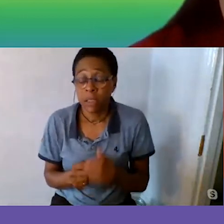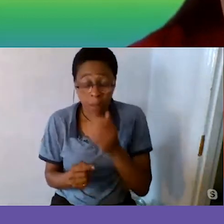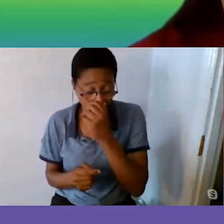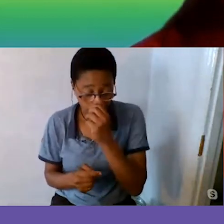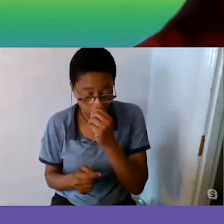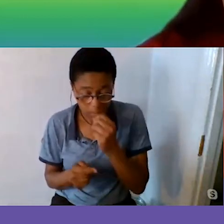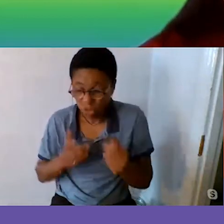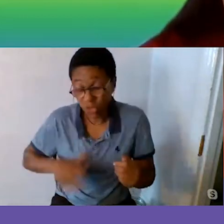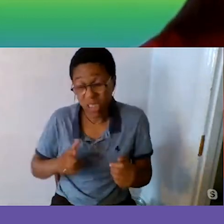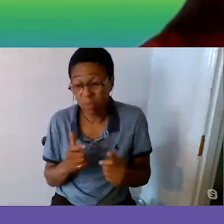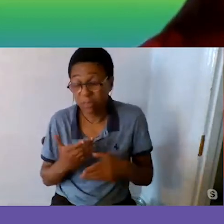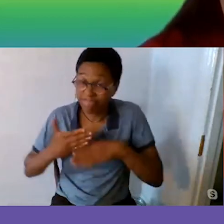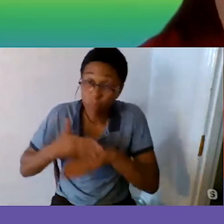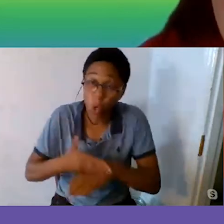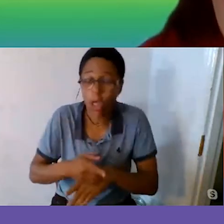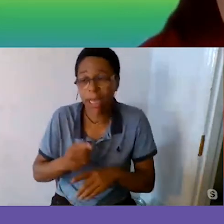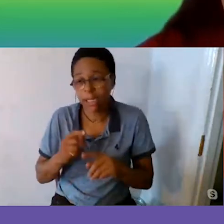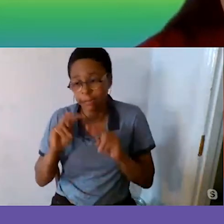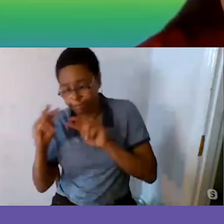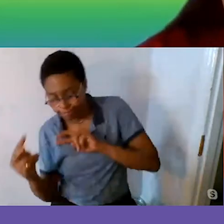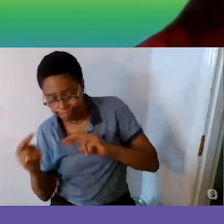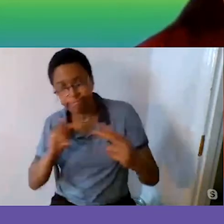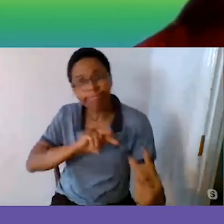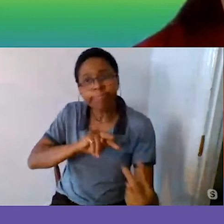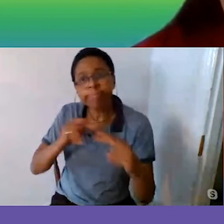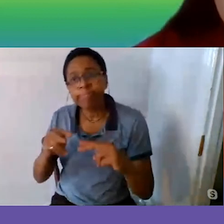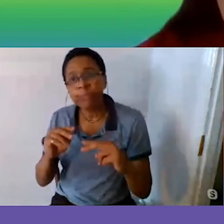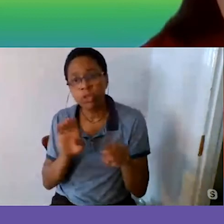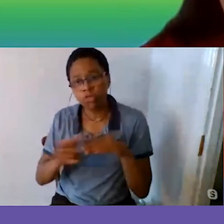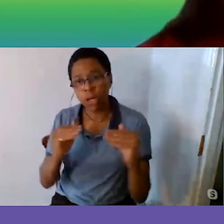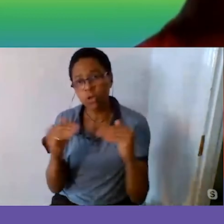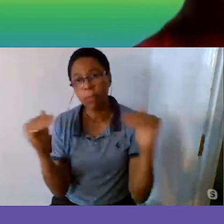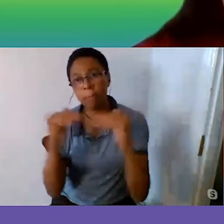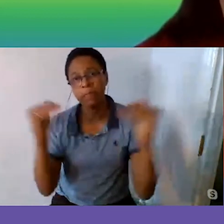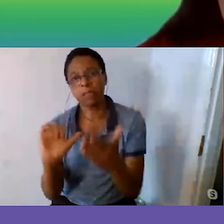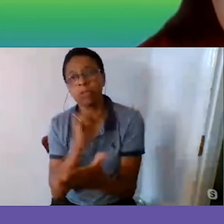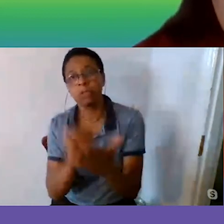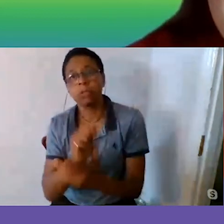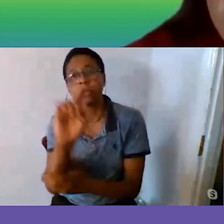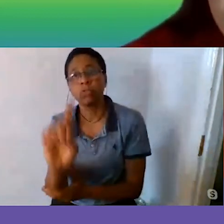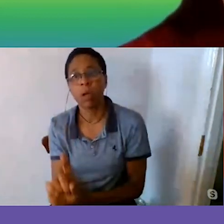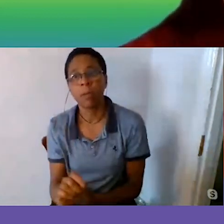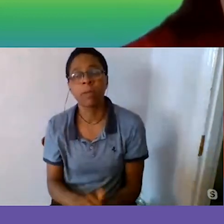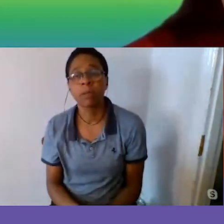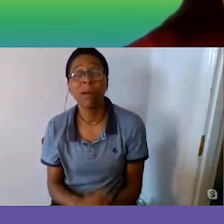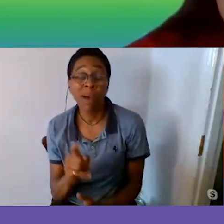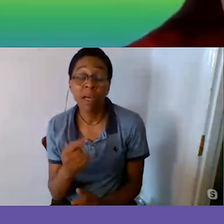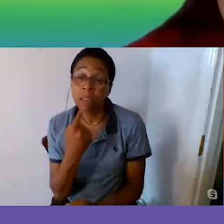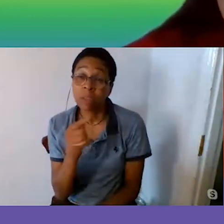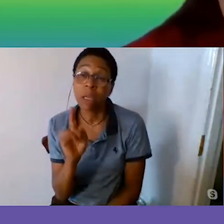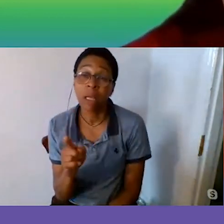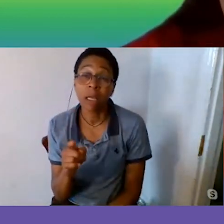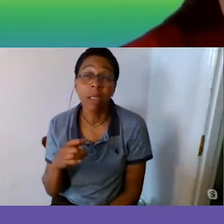something and trying to make it better for the right people, it's hard work. So saying that, it's also